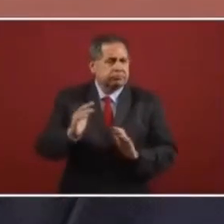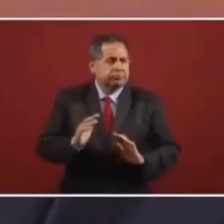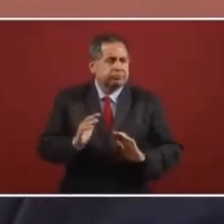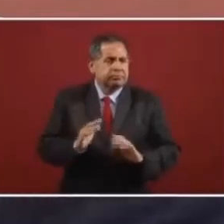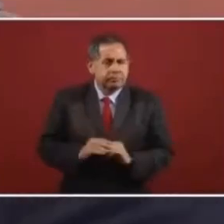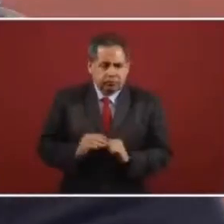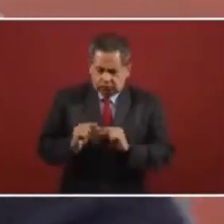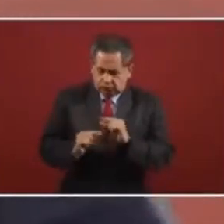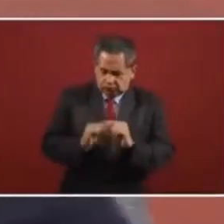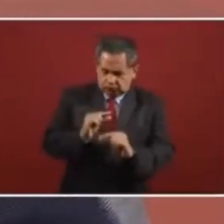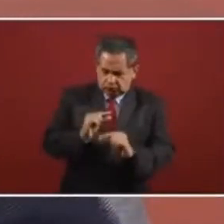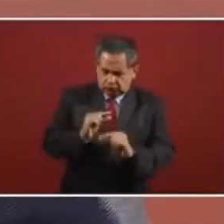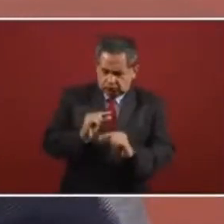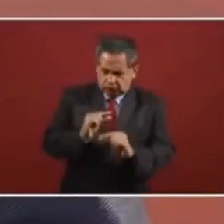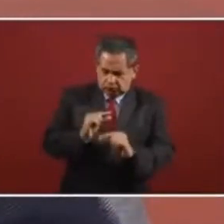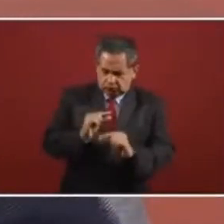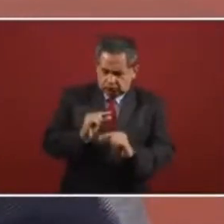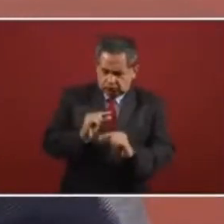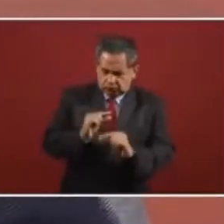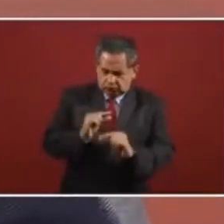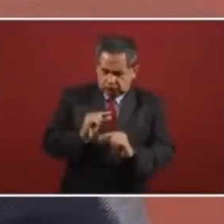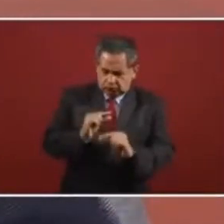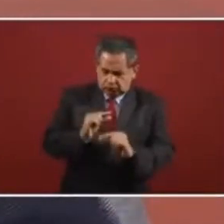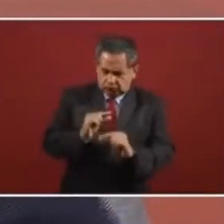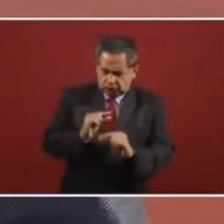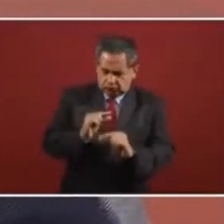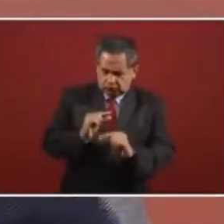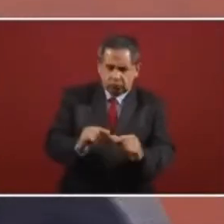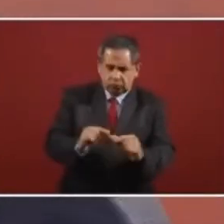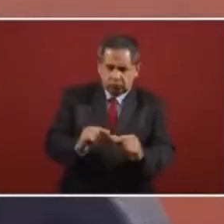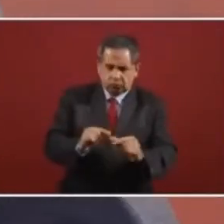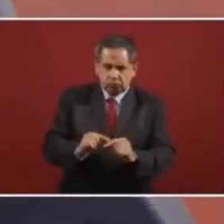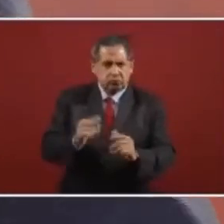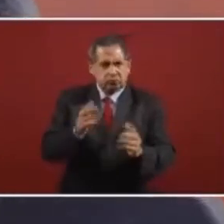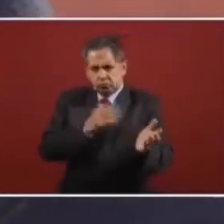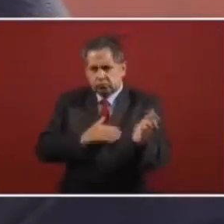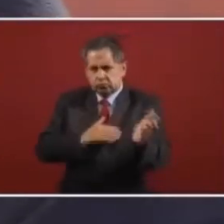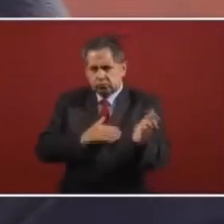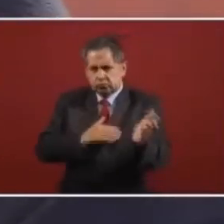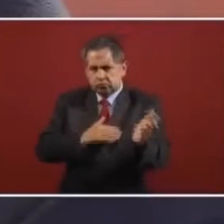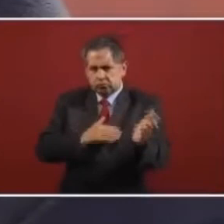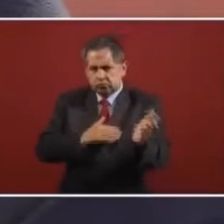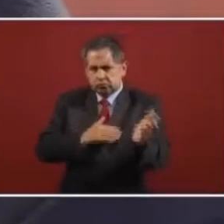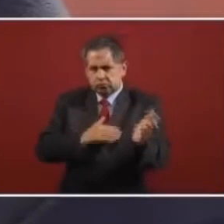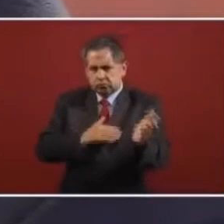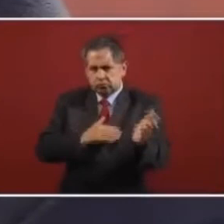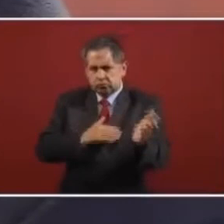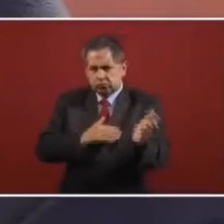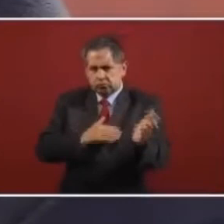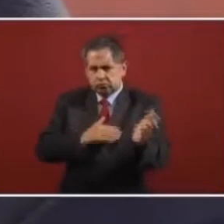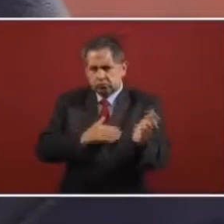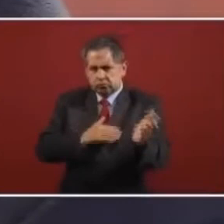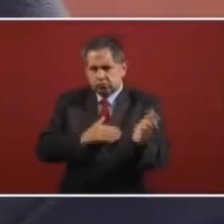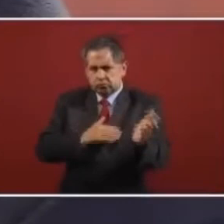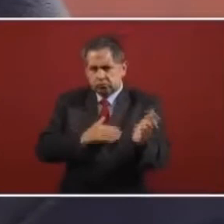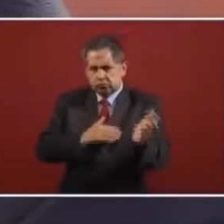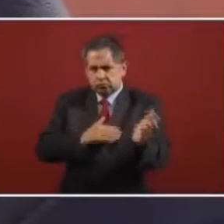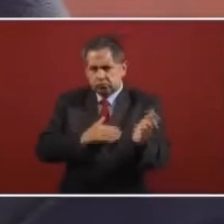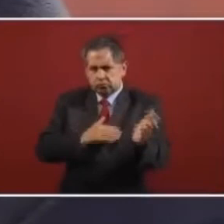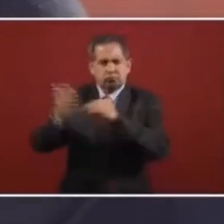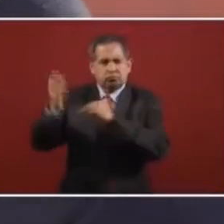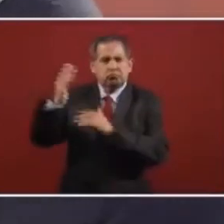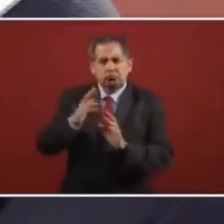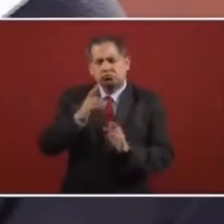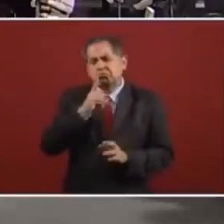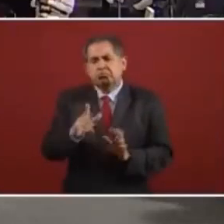y poco a poco vamos And little by little, we're going avanzando. to advance, or we are